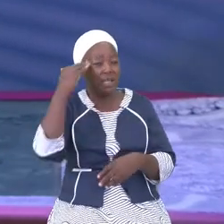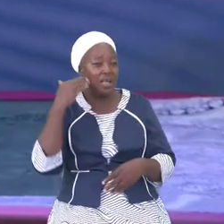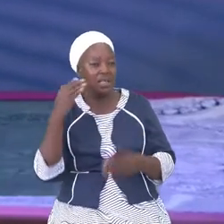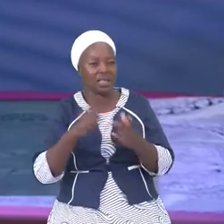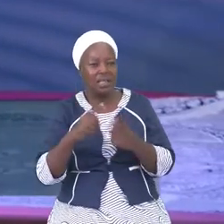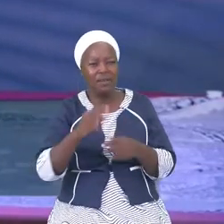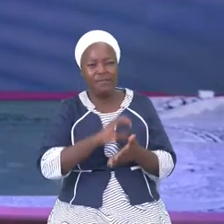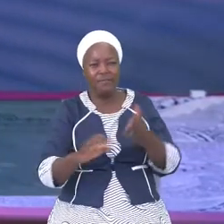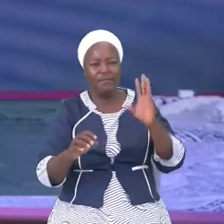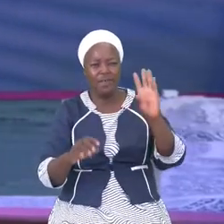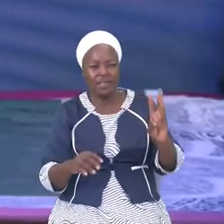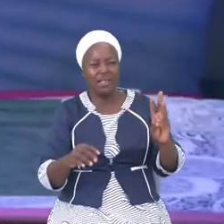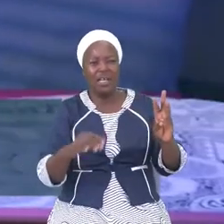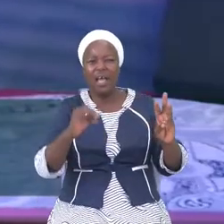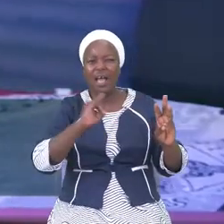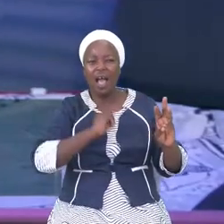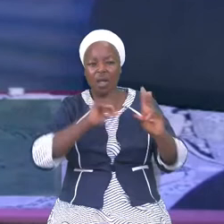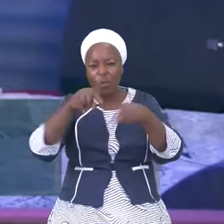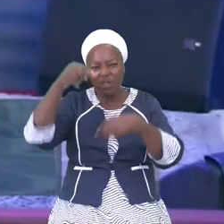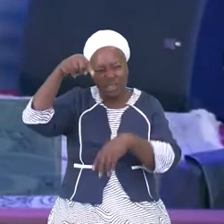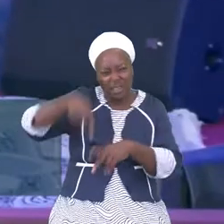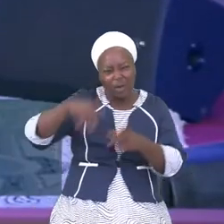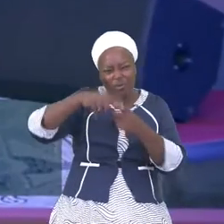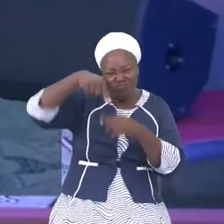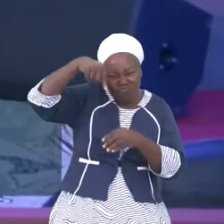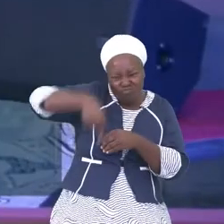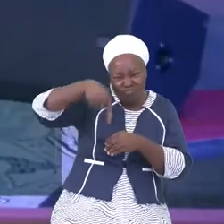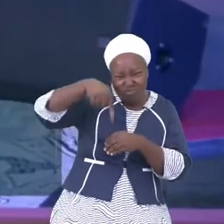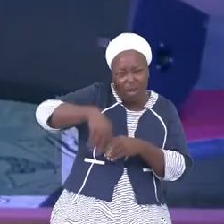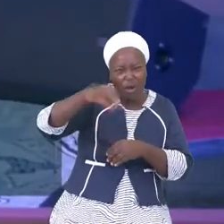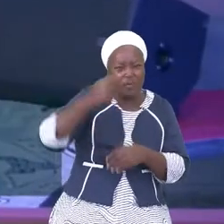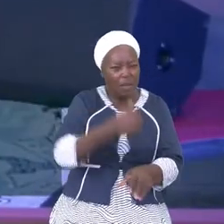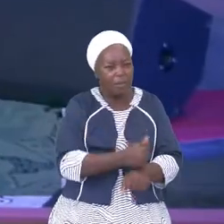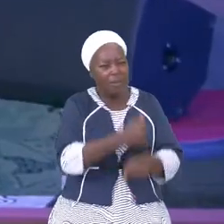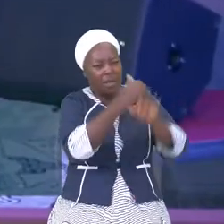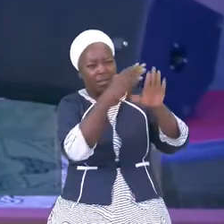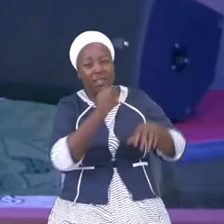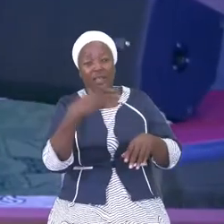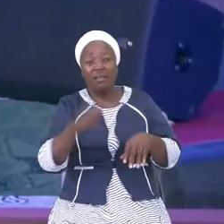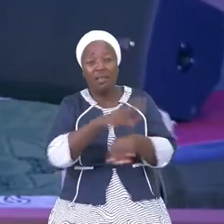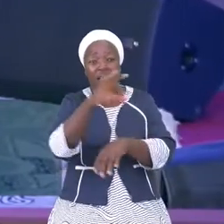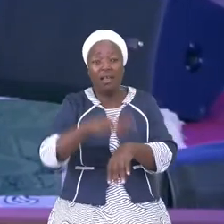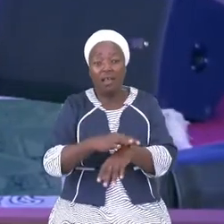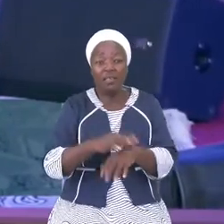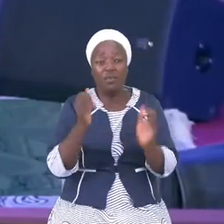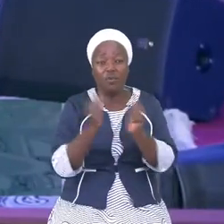says, I went down to the bottoms of the mountains. The earth with her